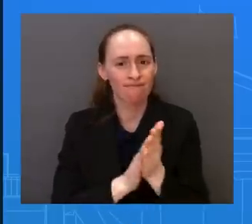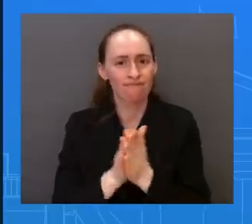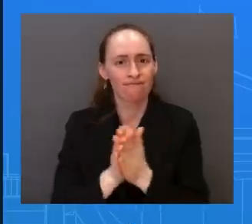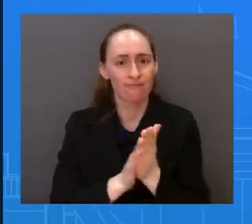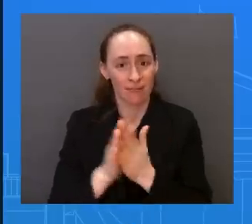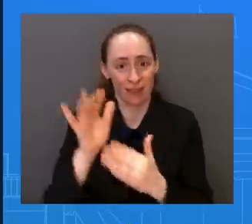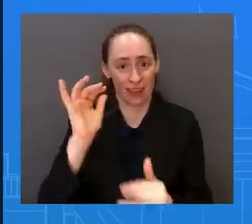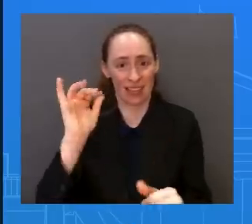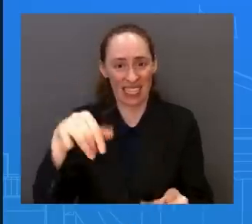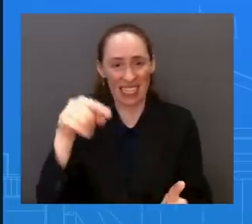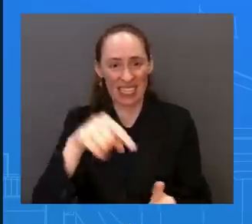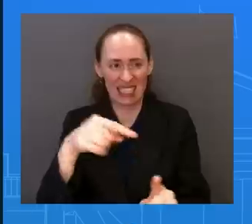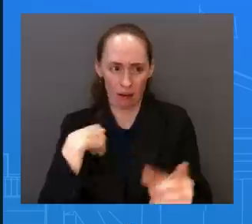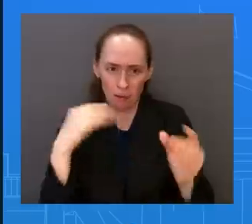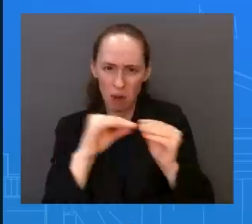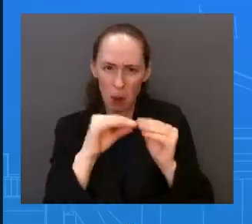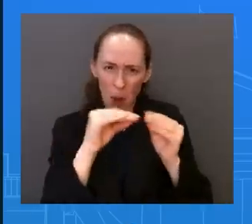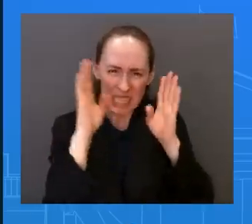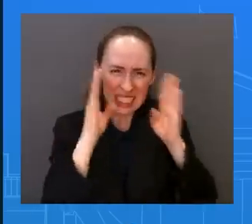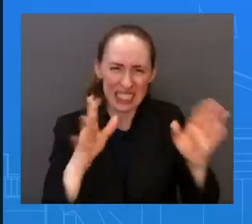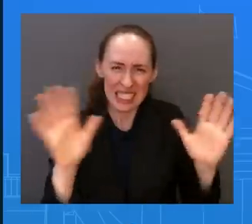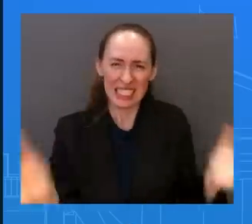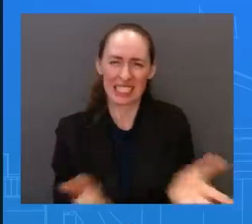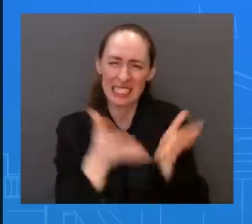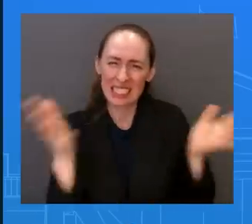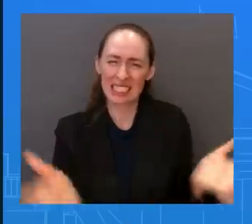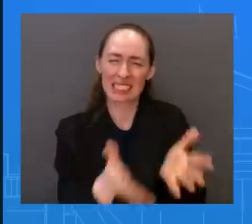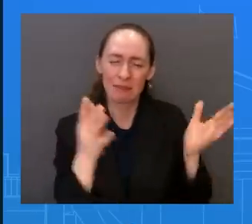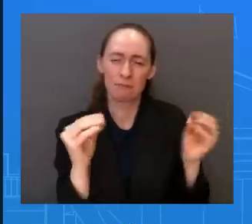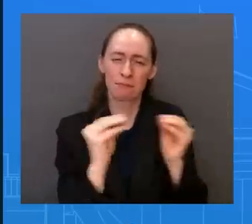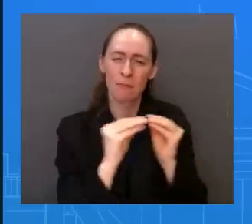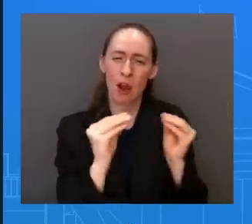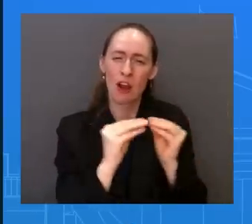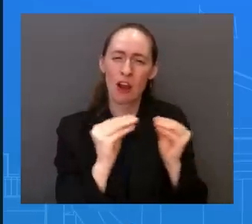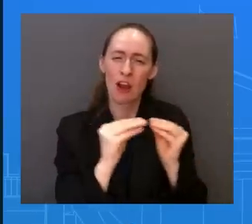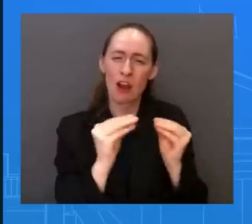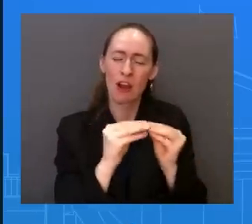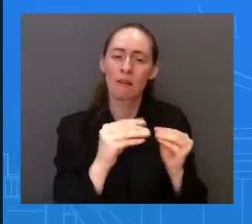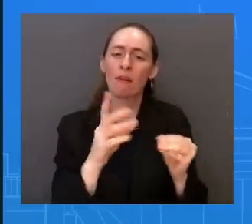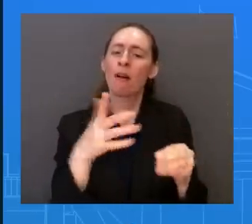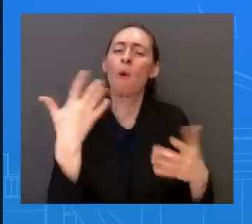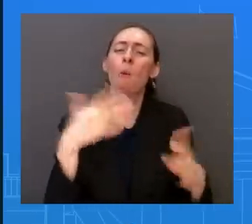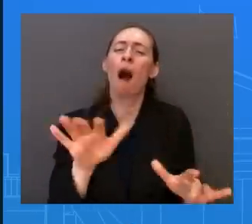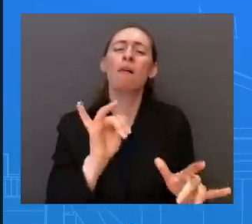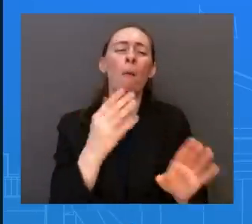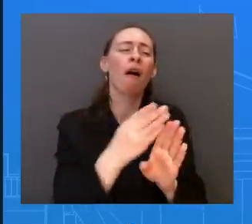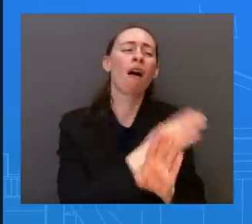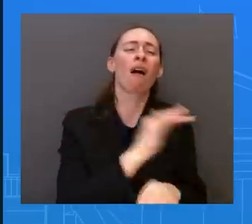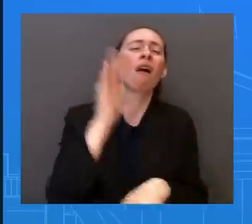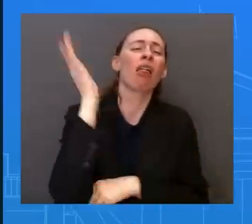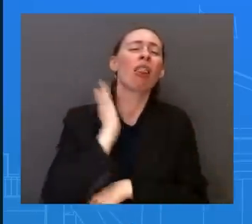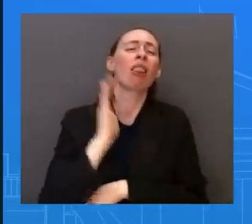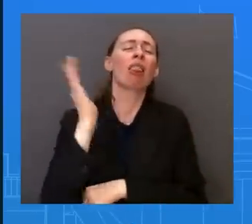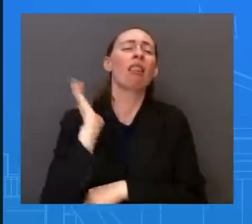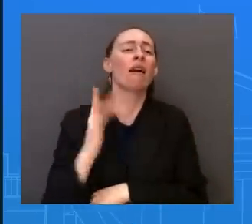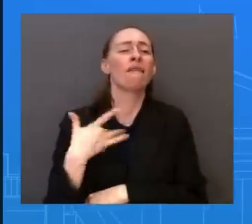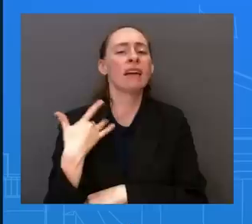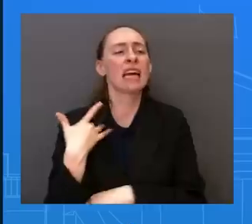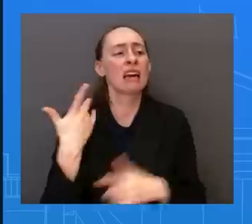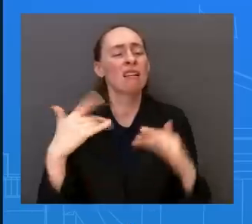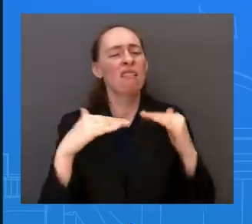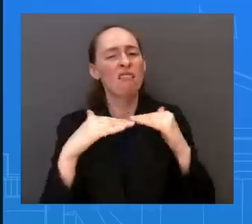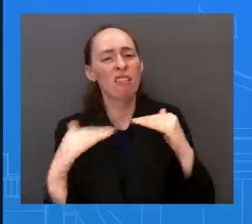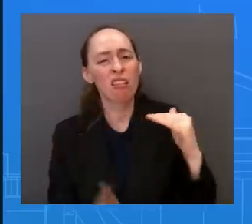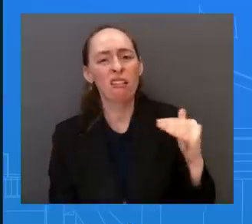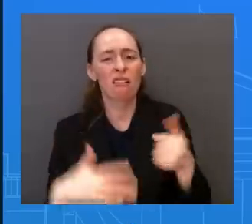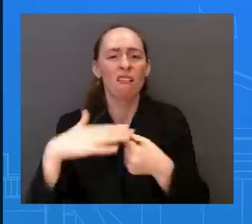equilibrium of low growth, low wage increases, increased inequality. But also the historically equitable nature